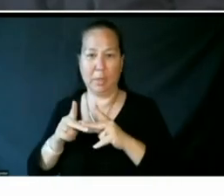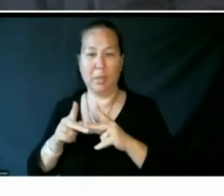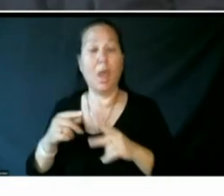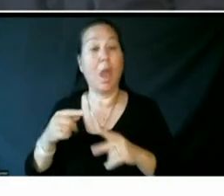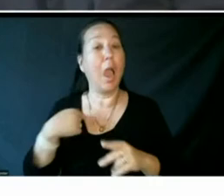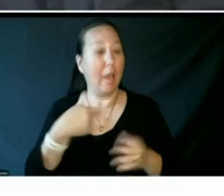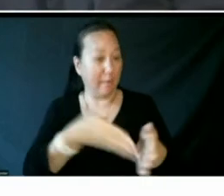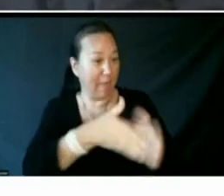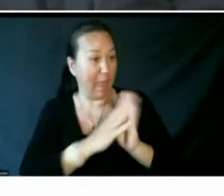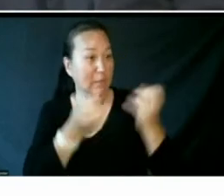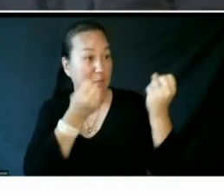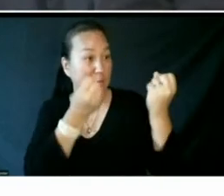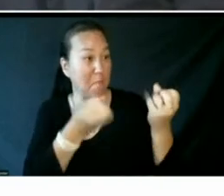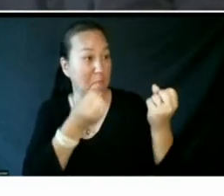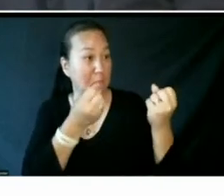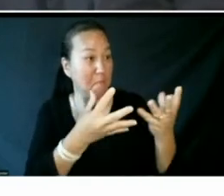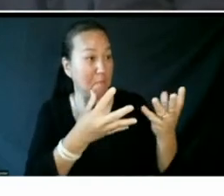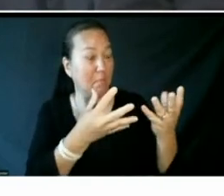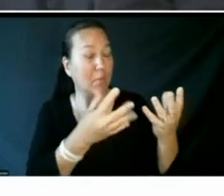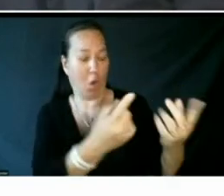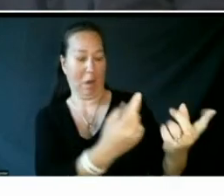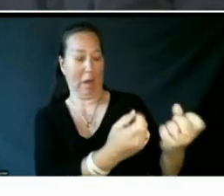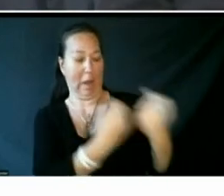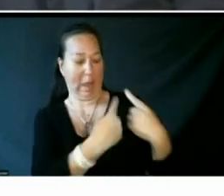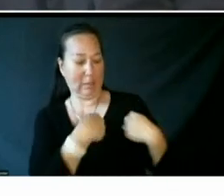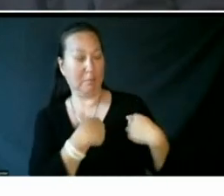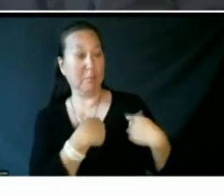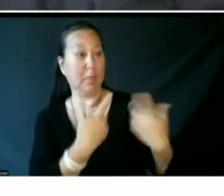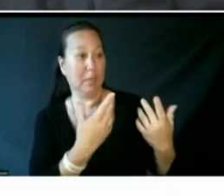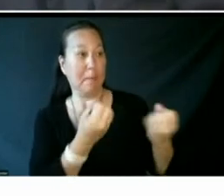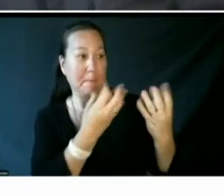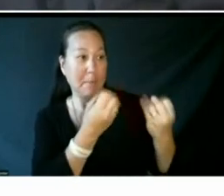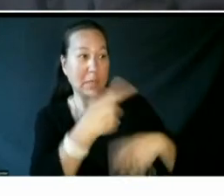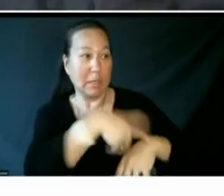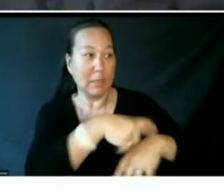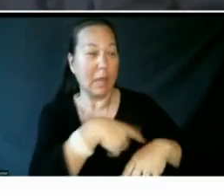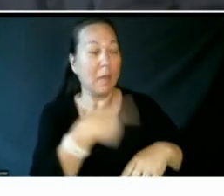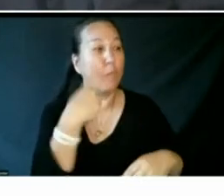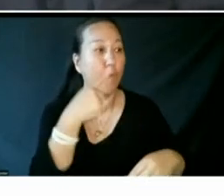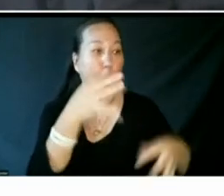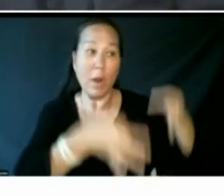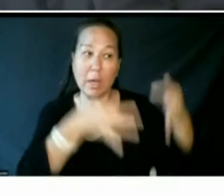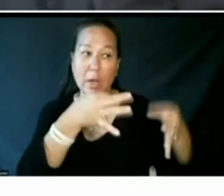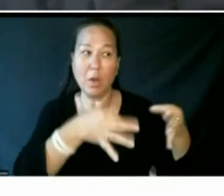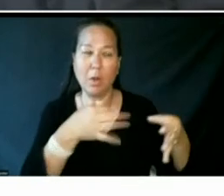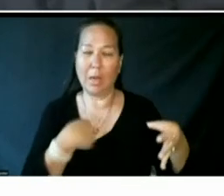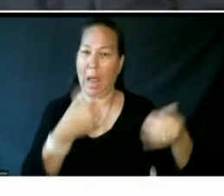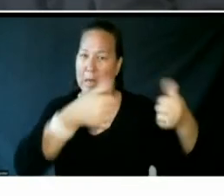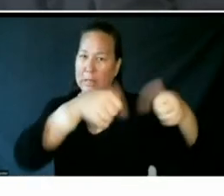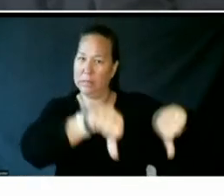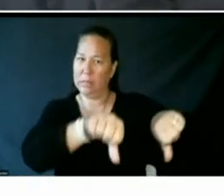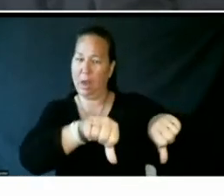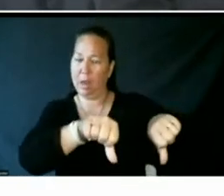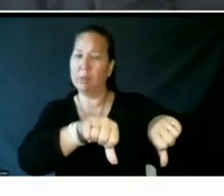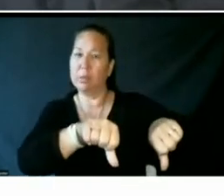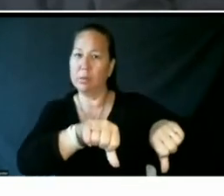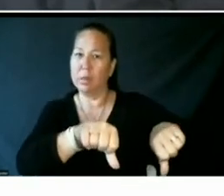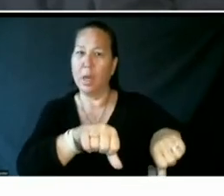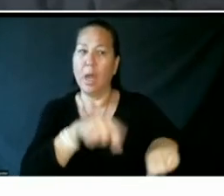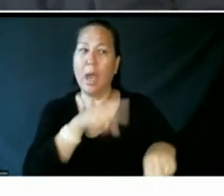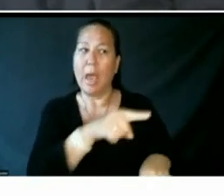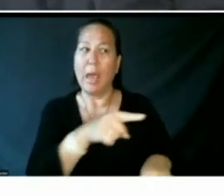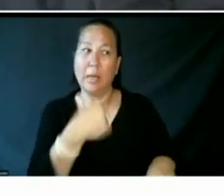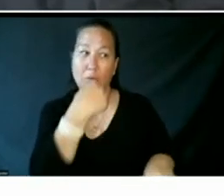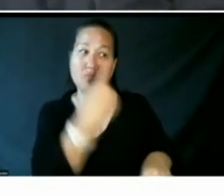I had denied it, but said, you're free to hold a meeting, any meeting you want, to the person who asked, and which he